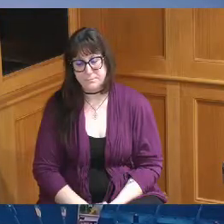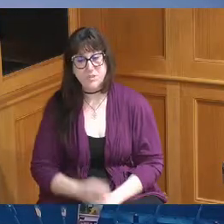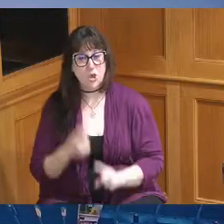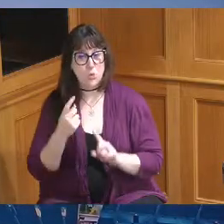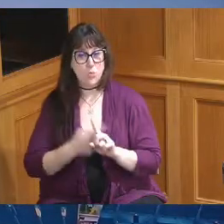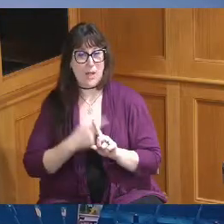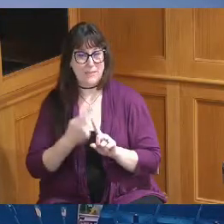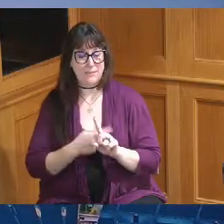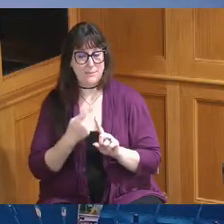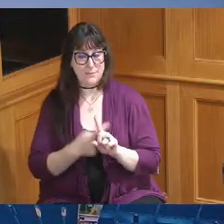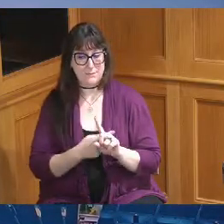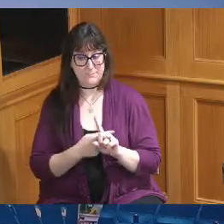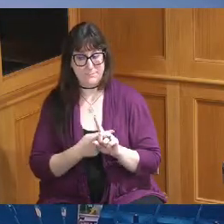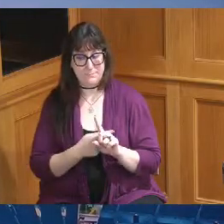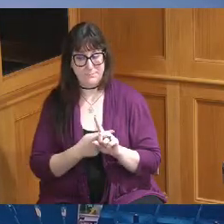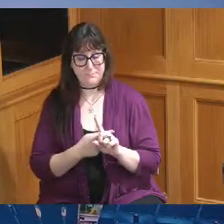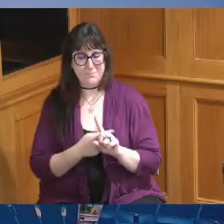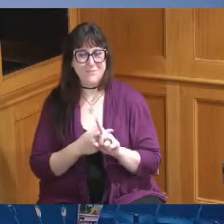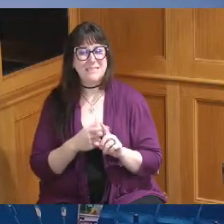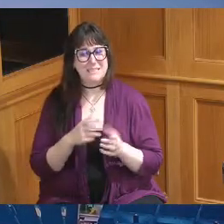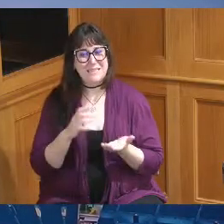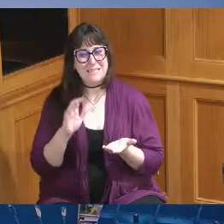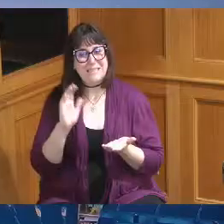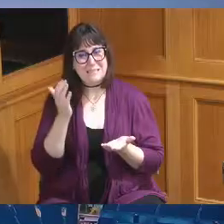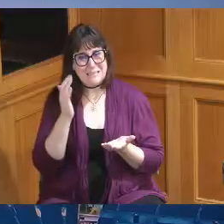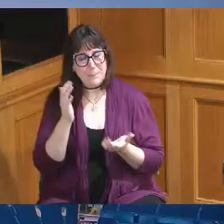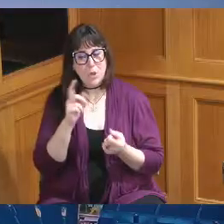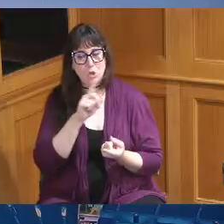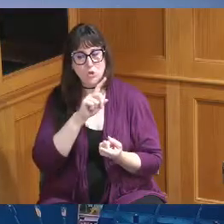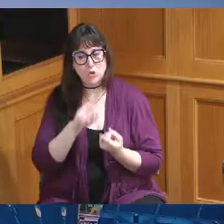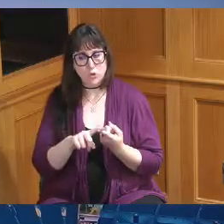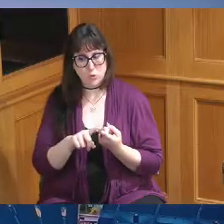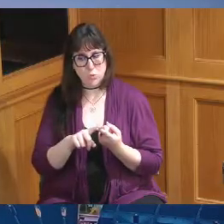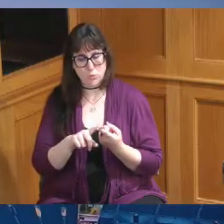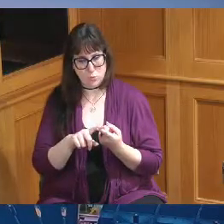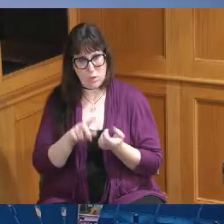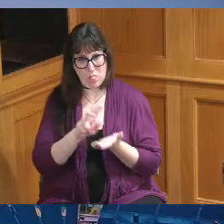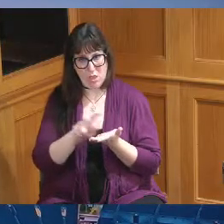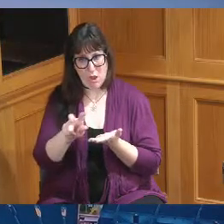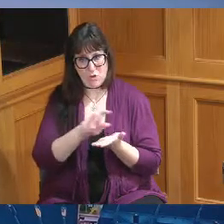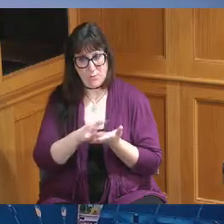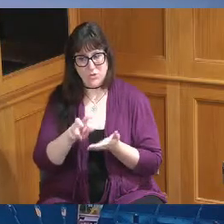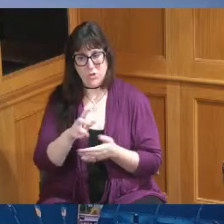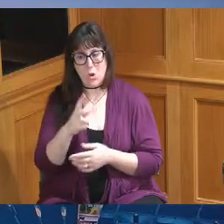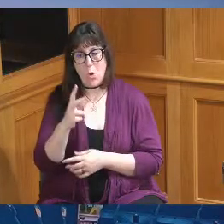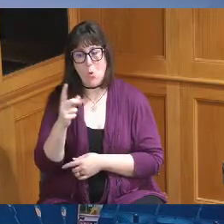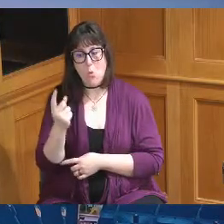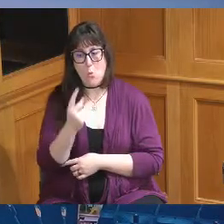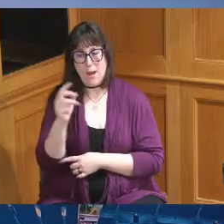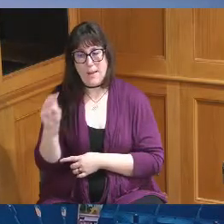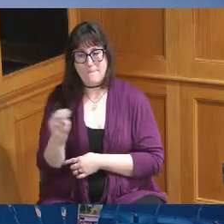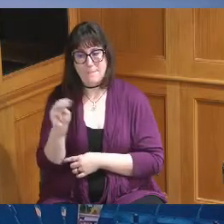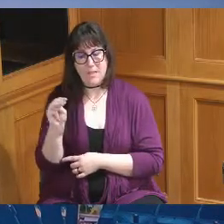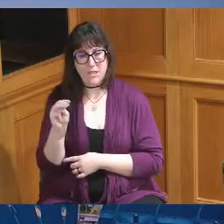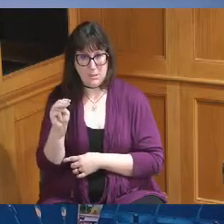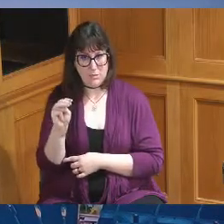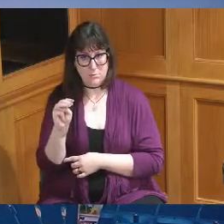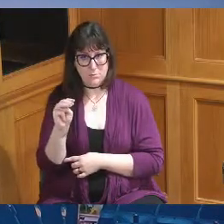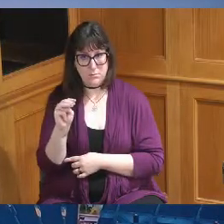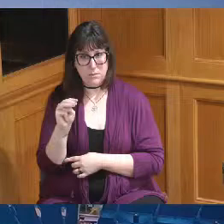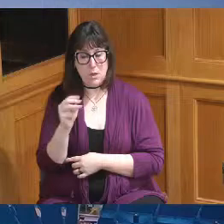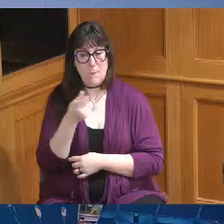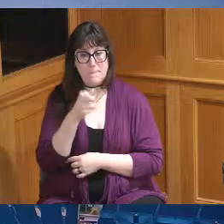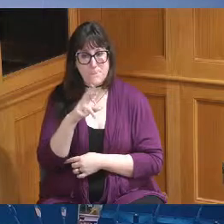Rent. Similar to the contributions, we're going to get annualized rent of $1 million in years 1 through